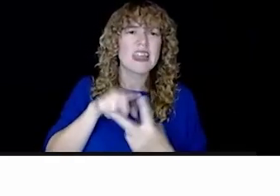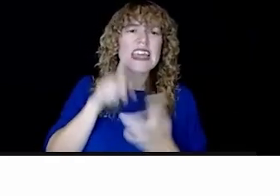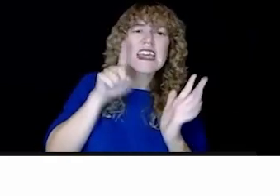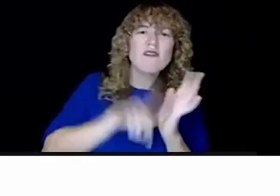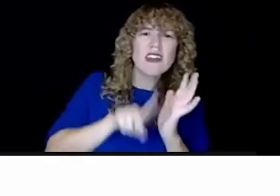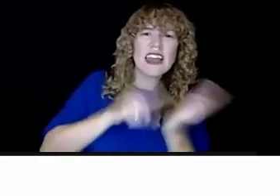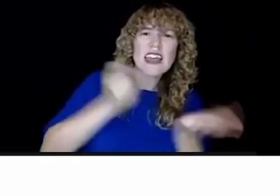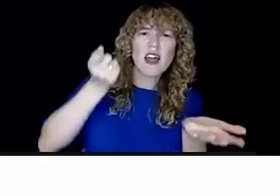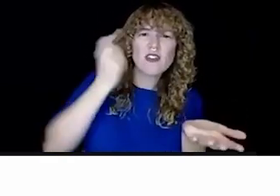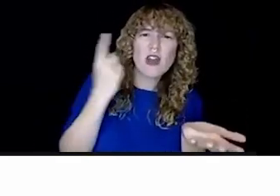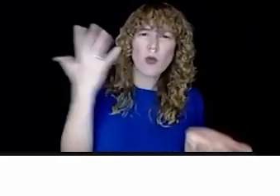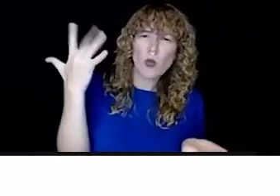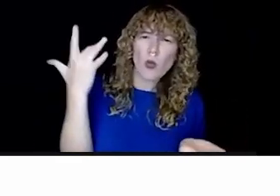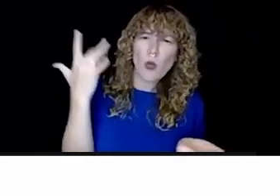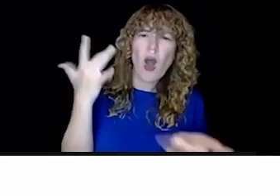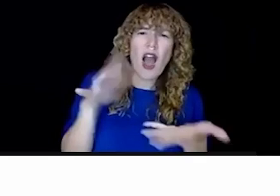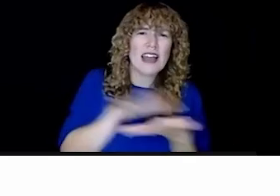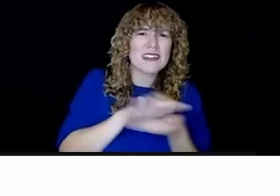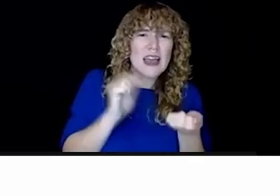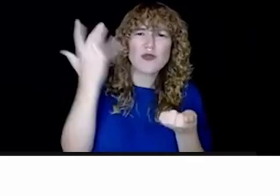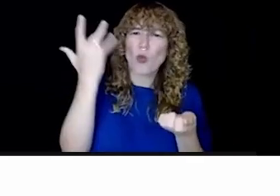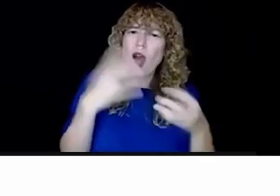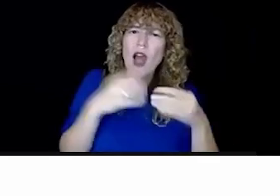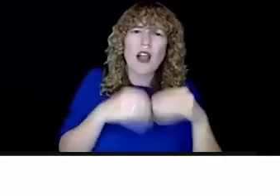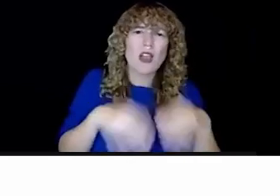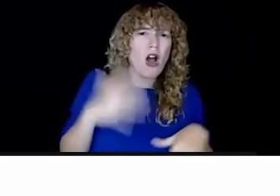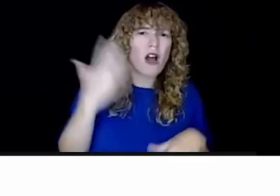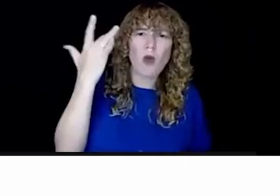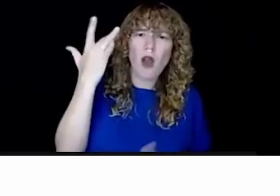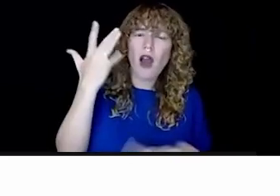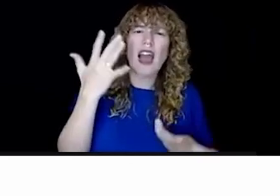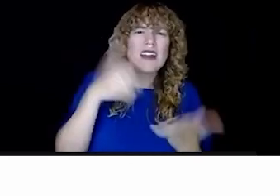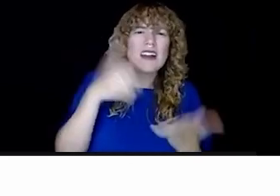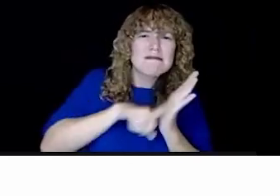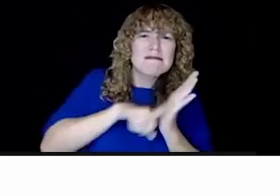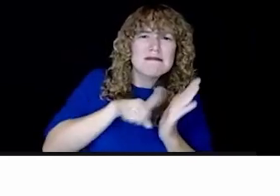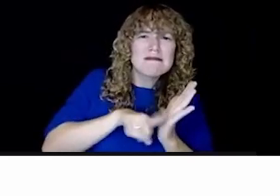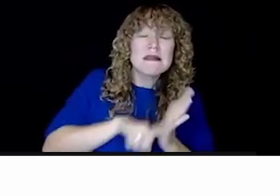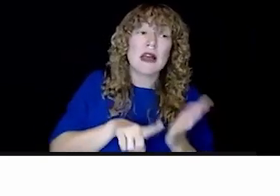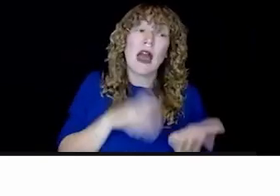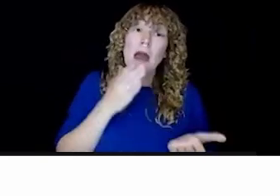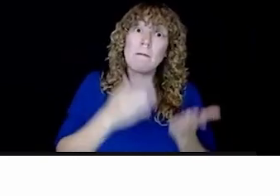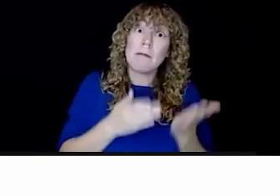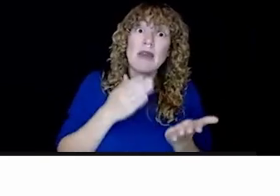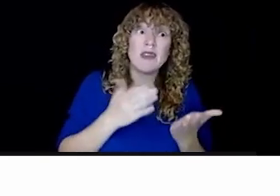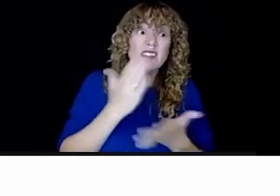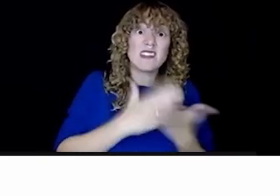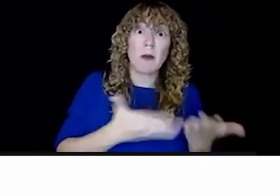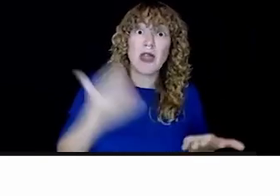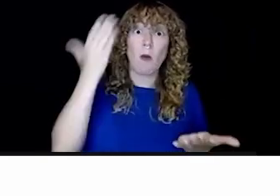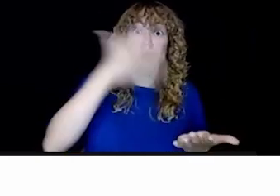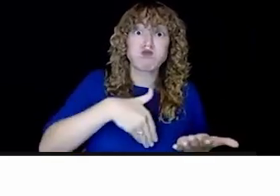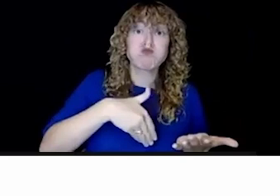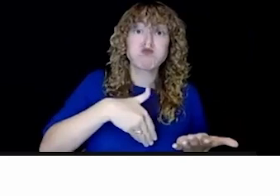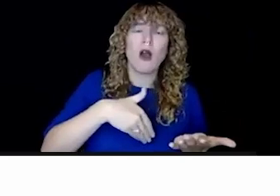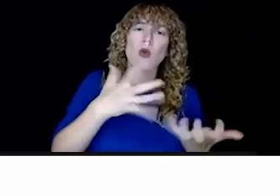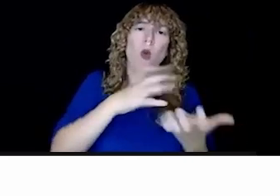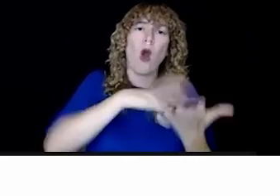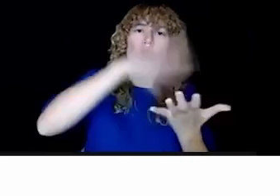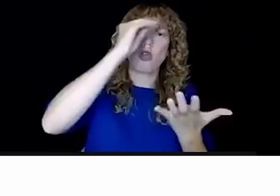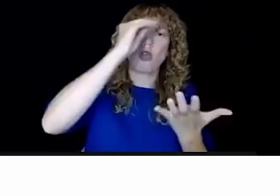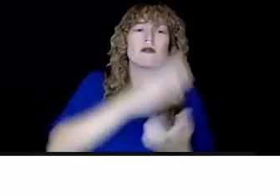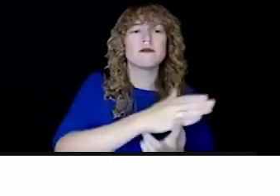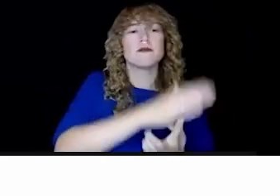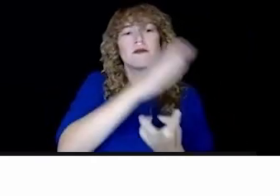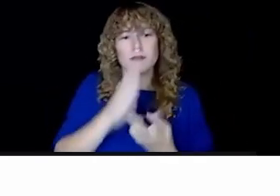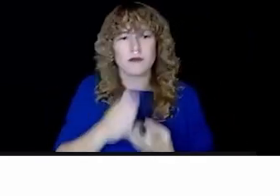device damage and loss. And this could include discovering new causes that we just may not be aware of yet. Our second objective